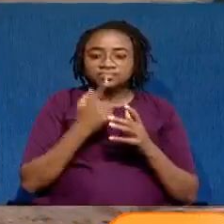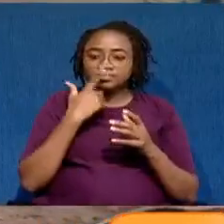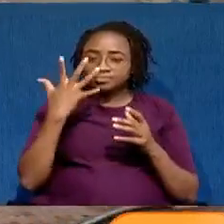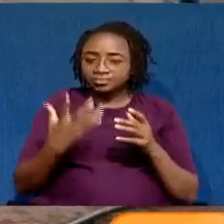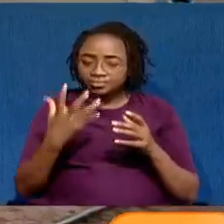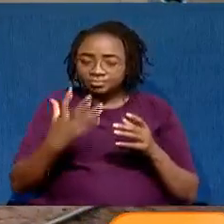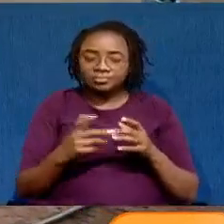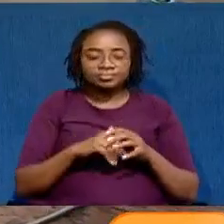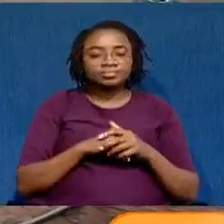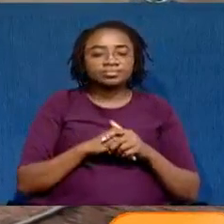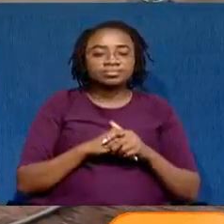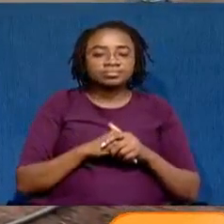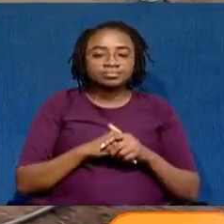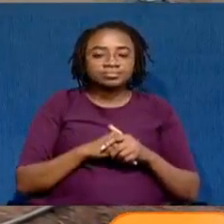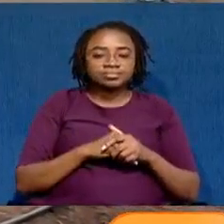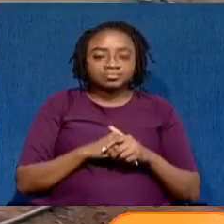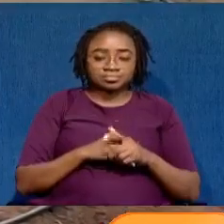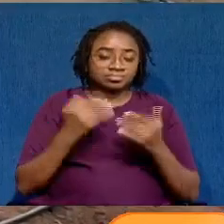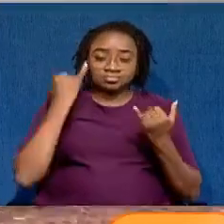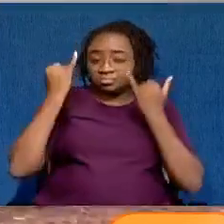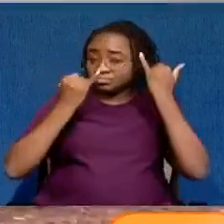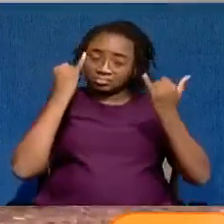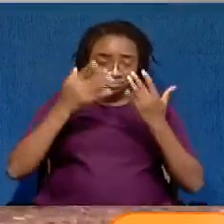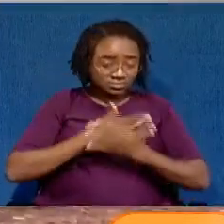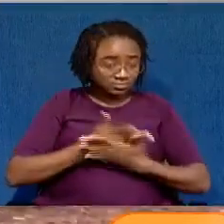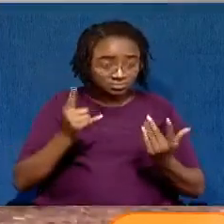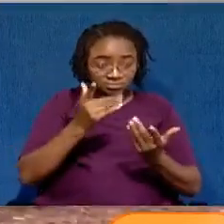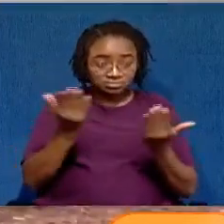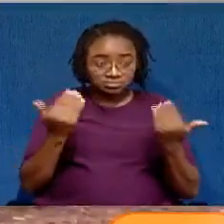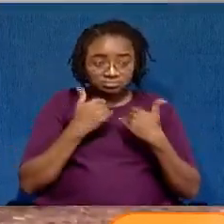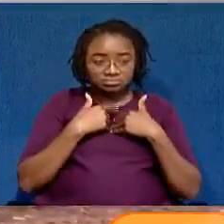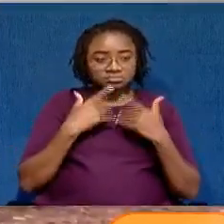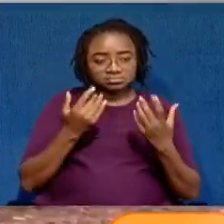tomato, cucumber. So I'm always open to ideas.